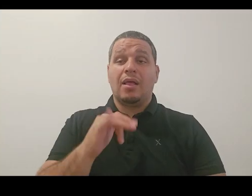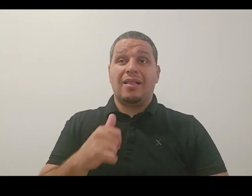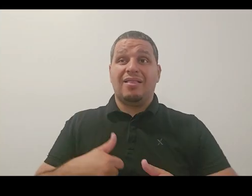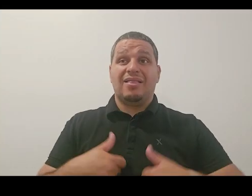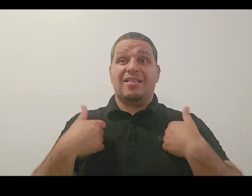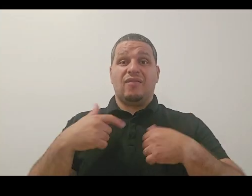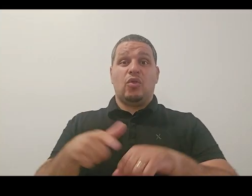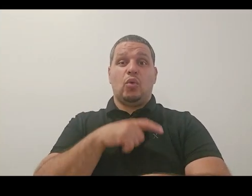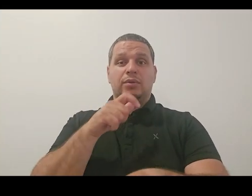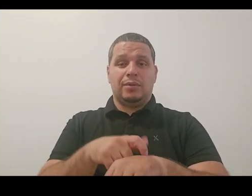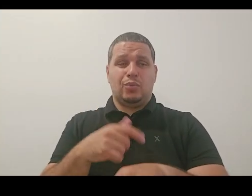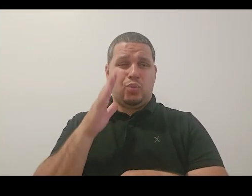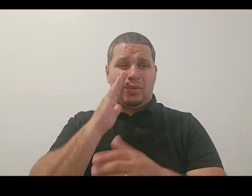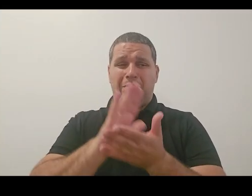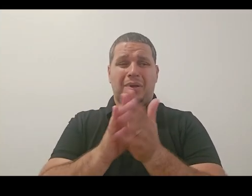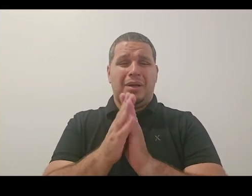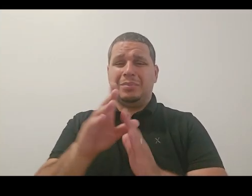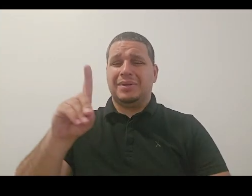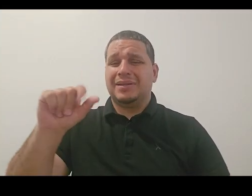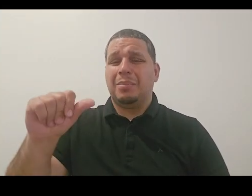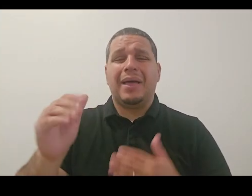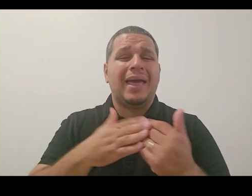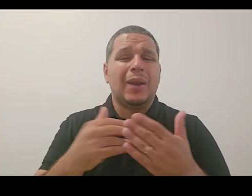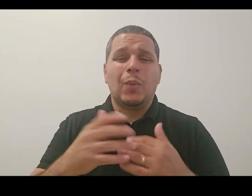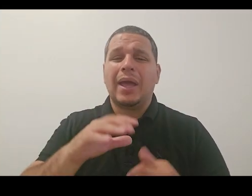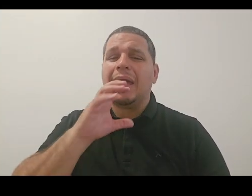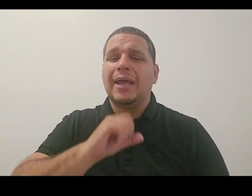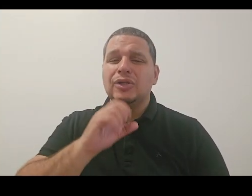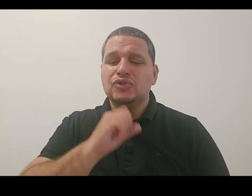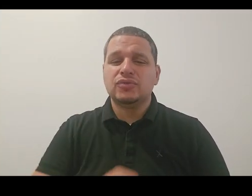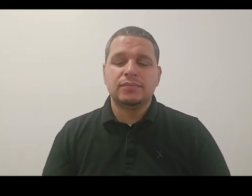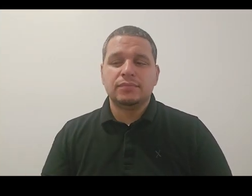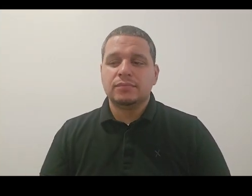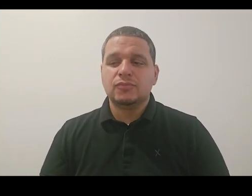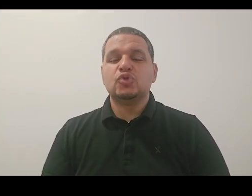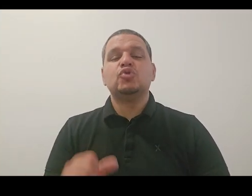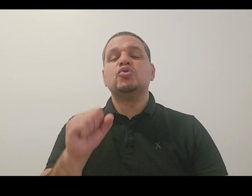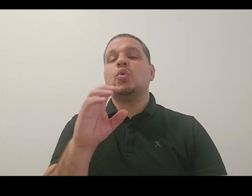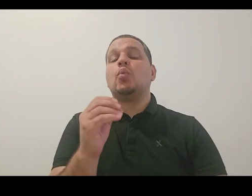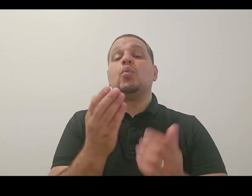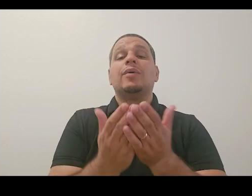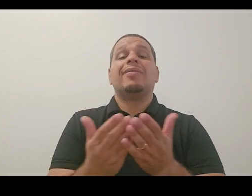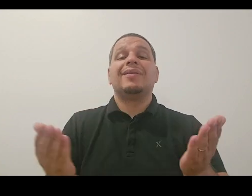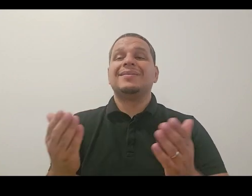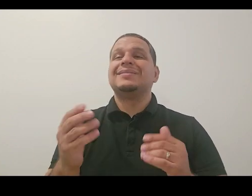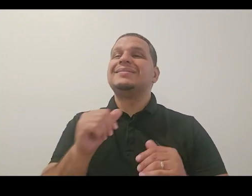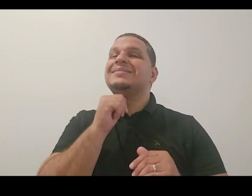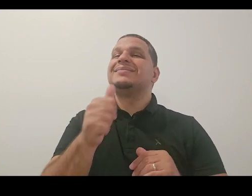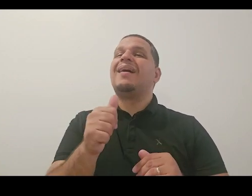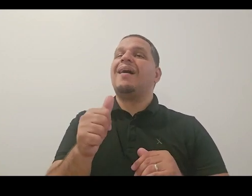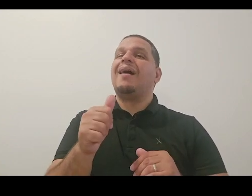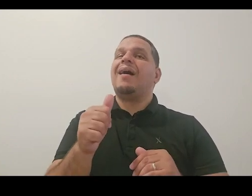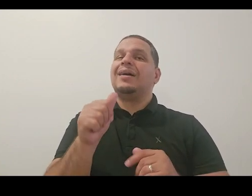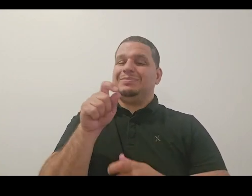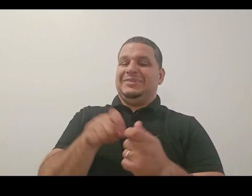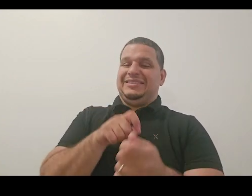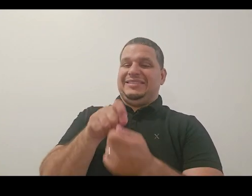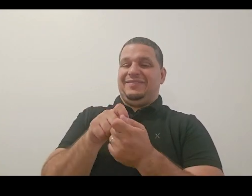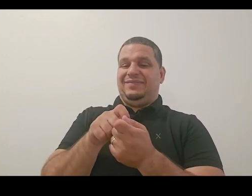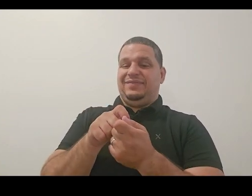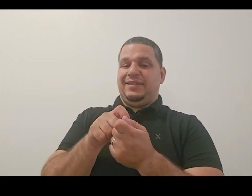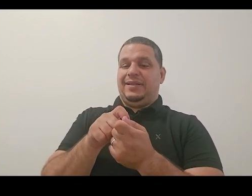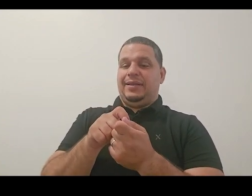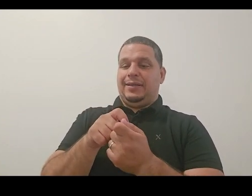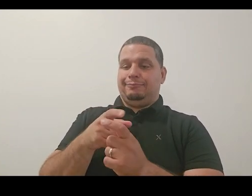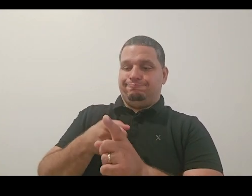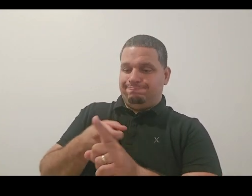live a long time, our abilities will change and we'll become disabled anyway, right? So this stuff is not a